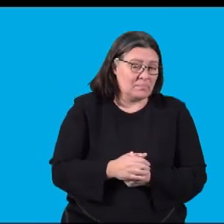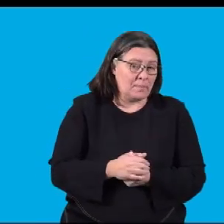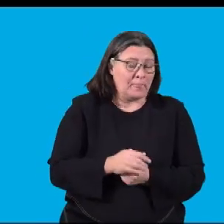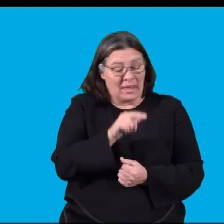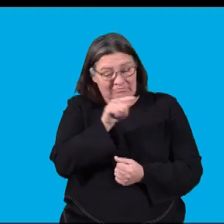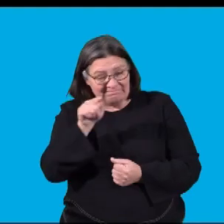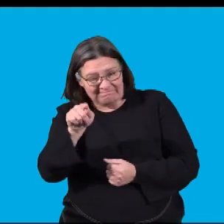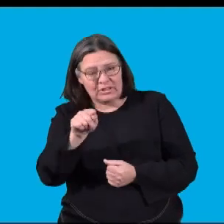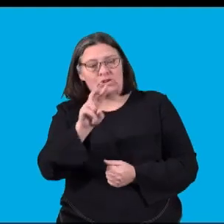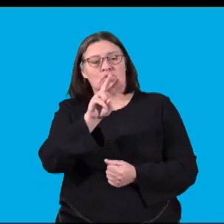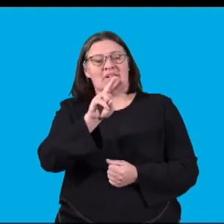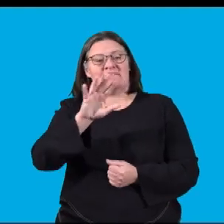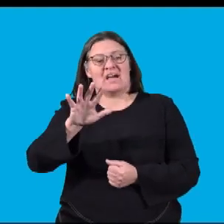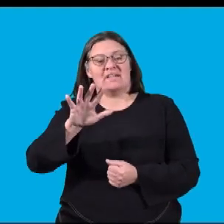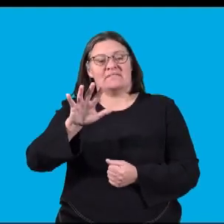the